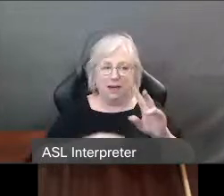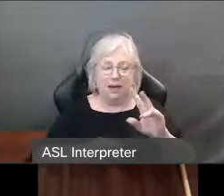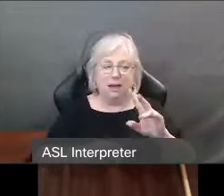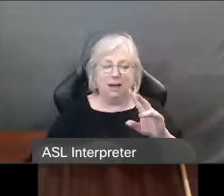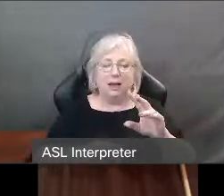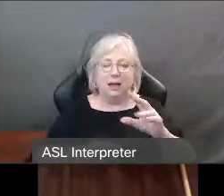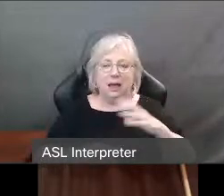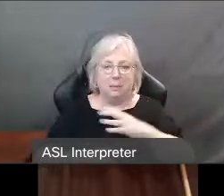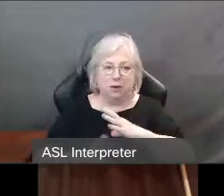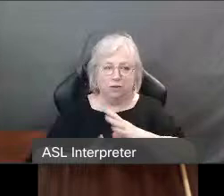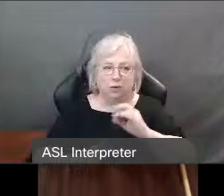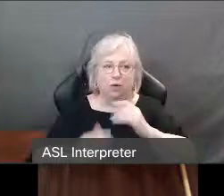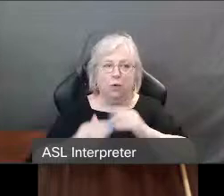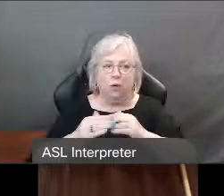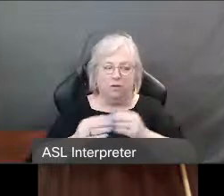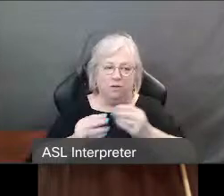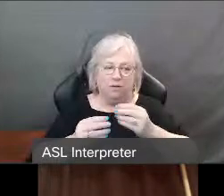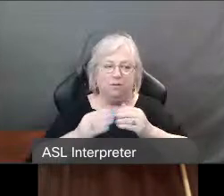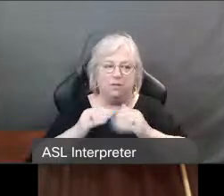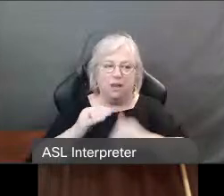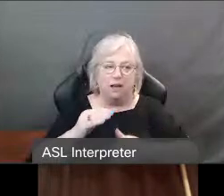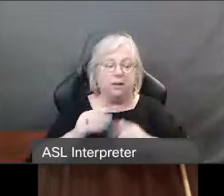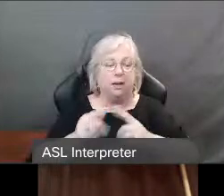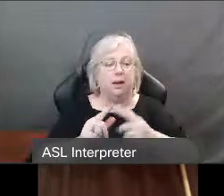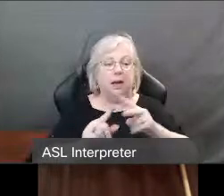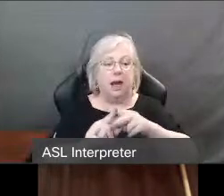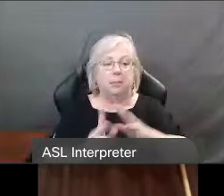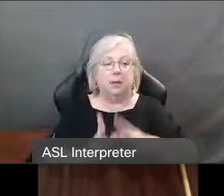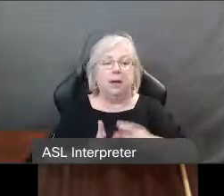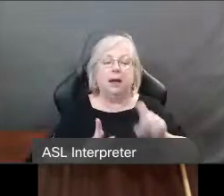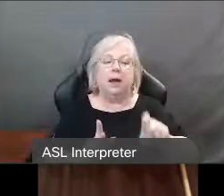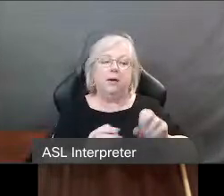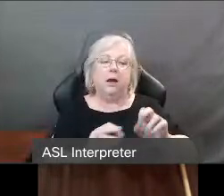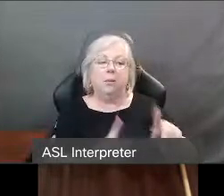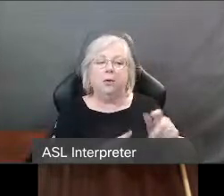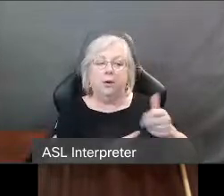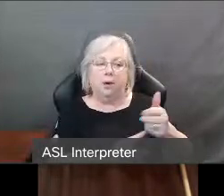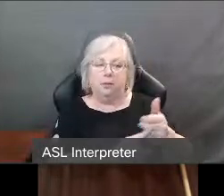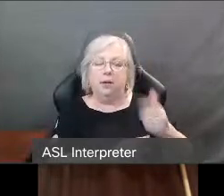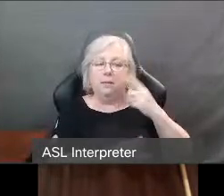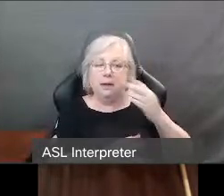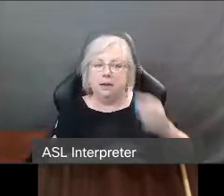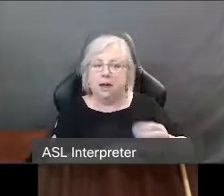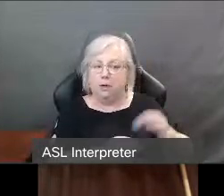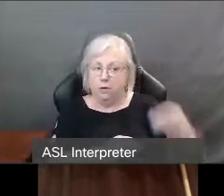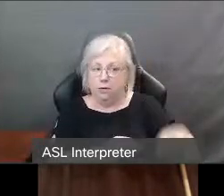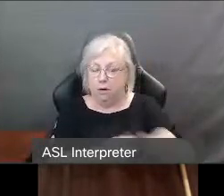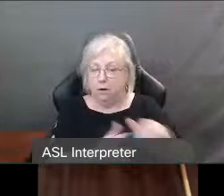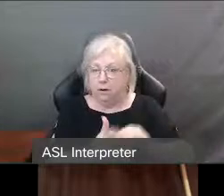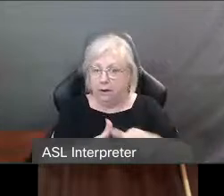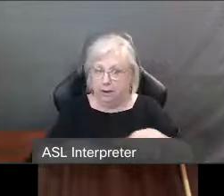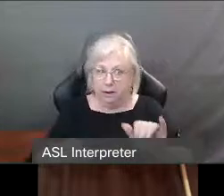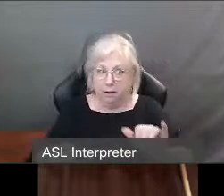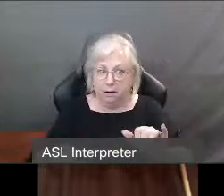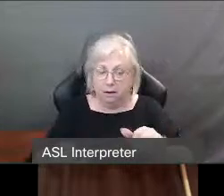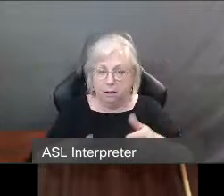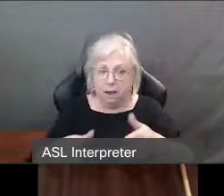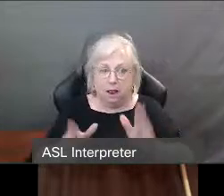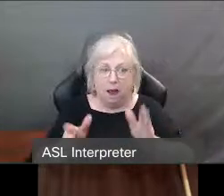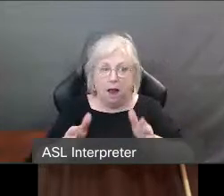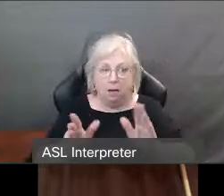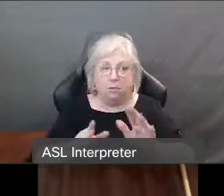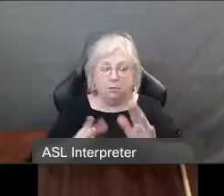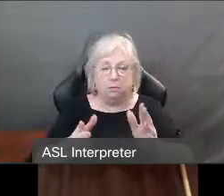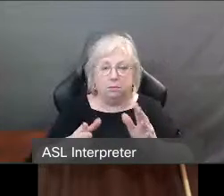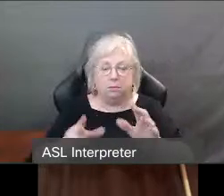the applicant does have the opportunity to defer. Is that still an operative